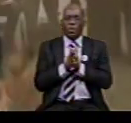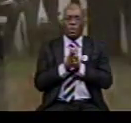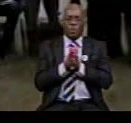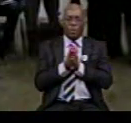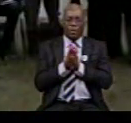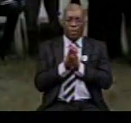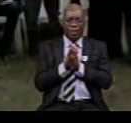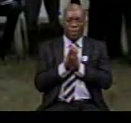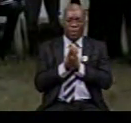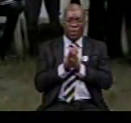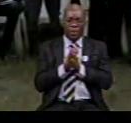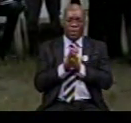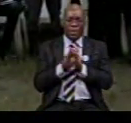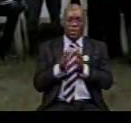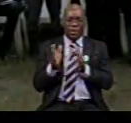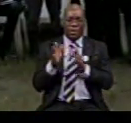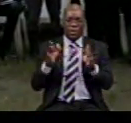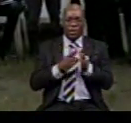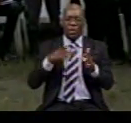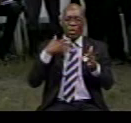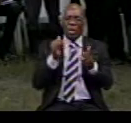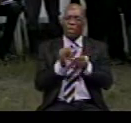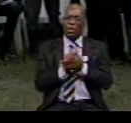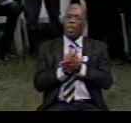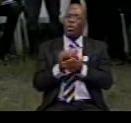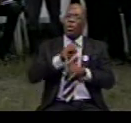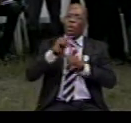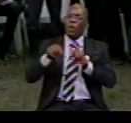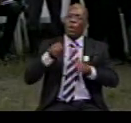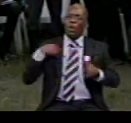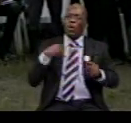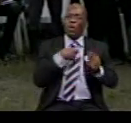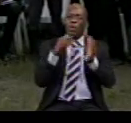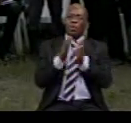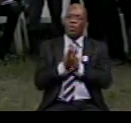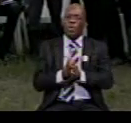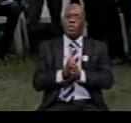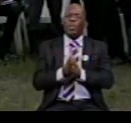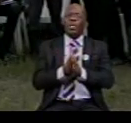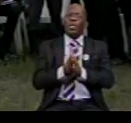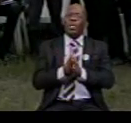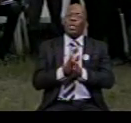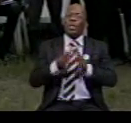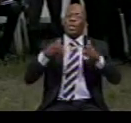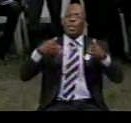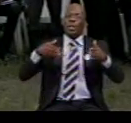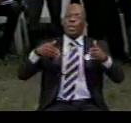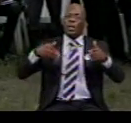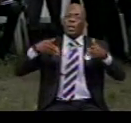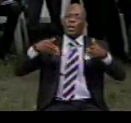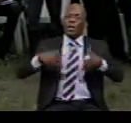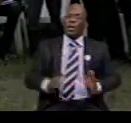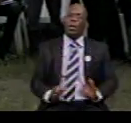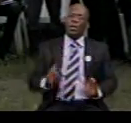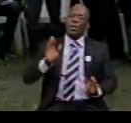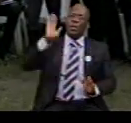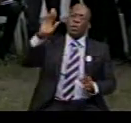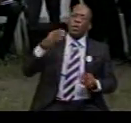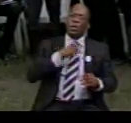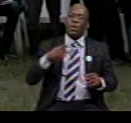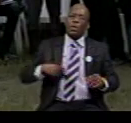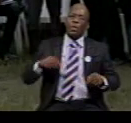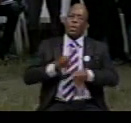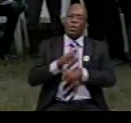pray. That when we pray, we say, thy kingdom come. May the kingdom of Christ be established on earth. The Bible